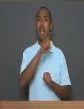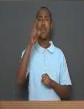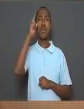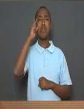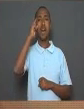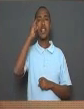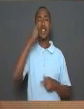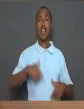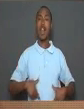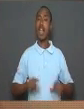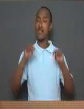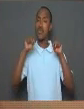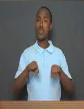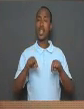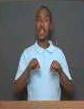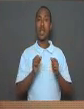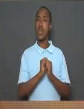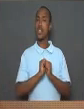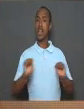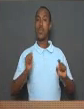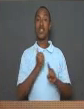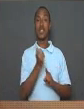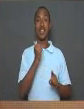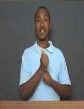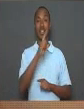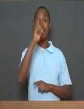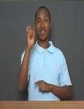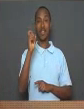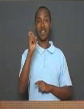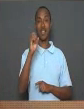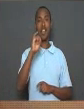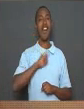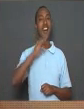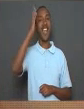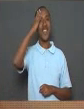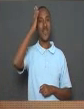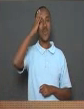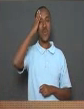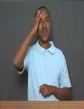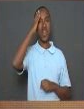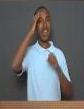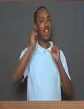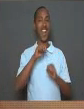imagine life today without steel? I know I cannot.